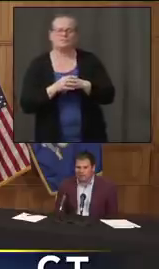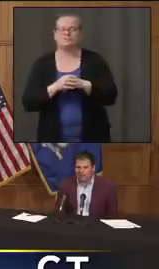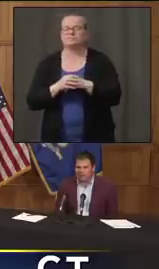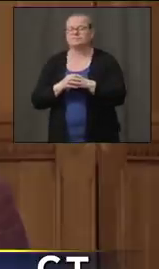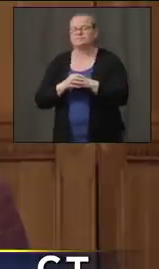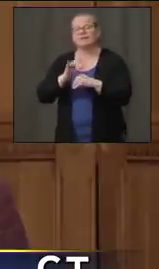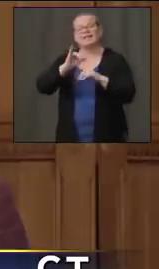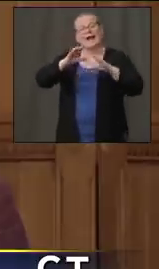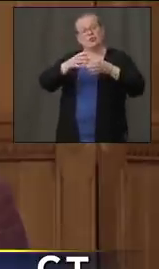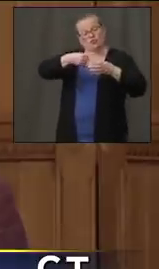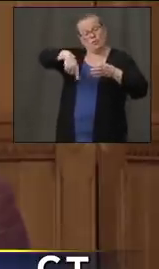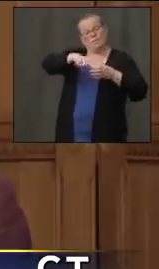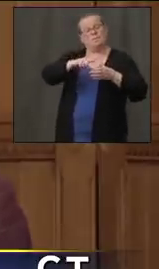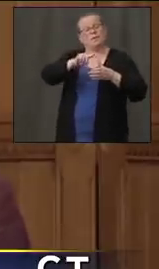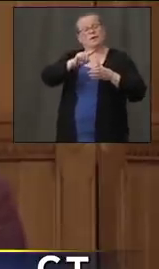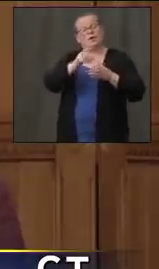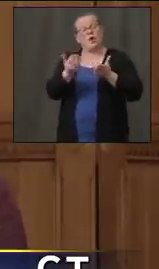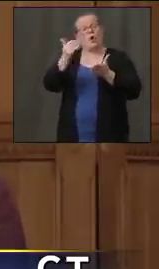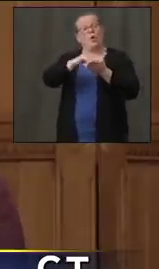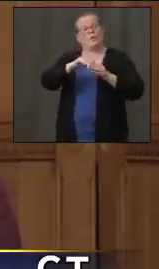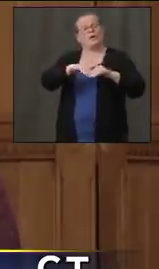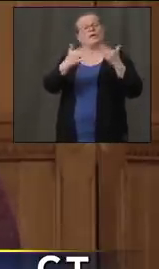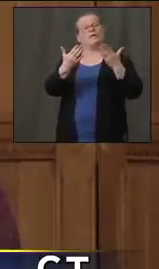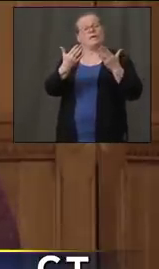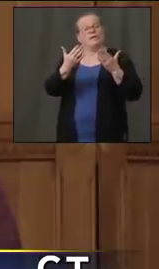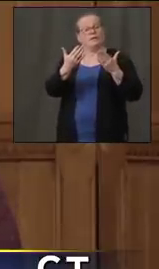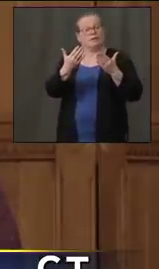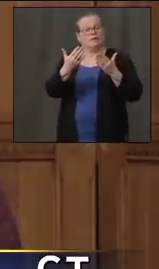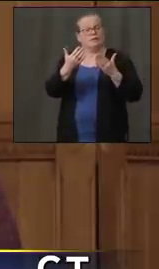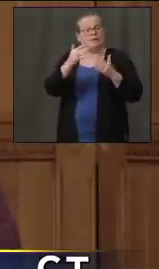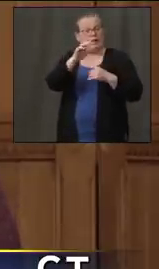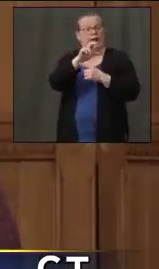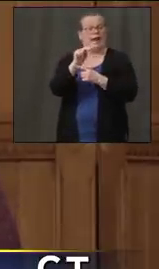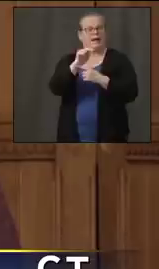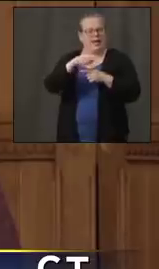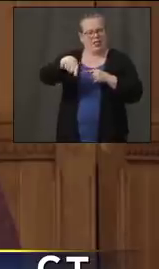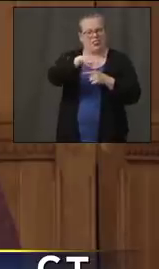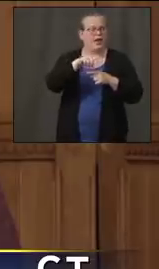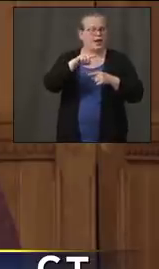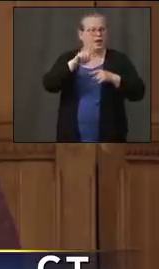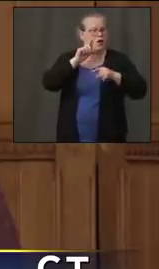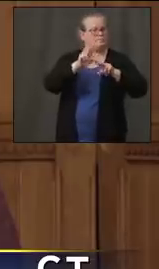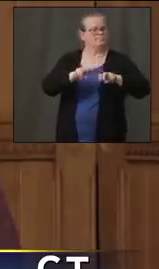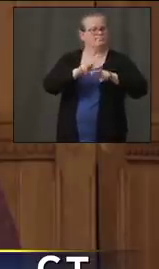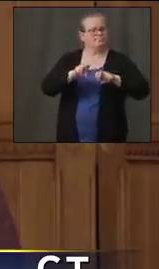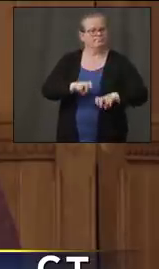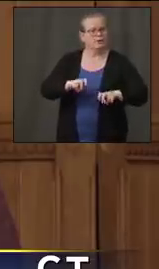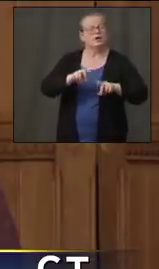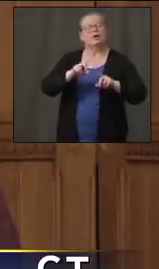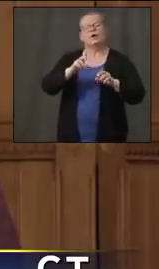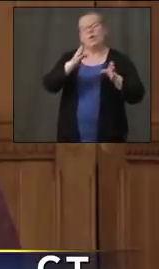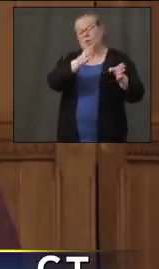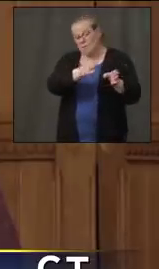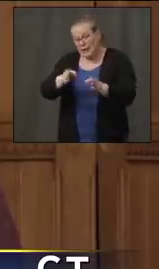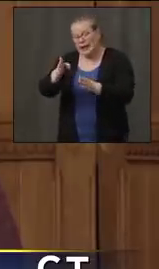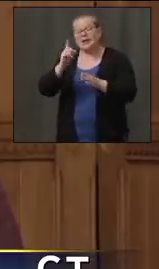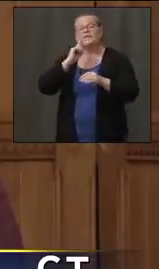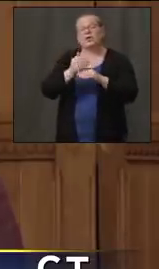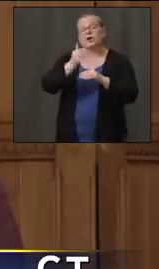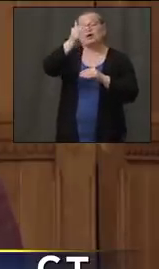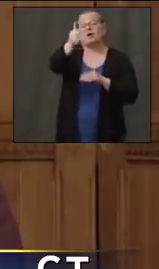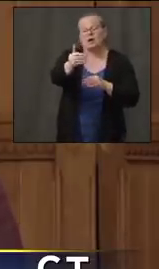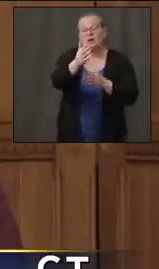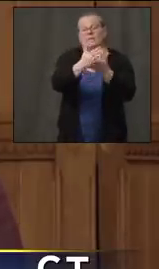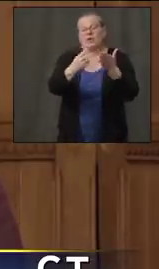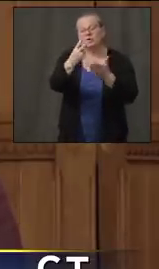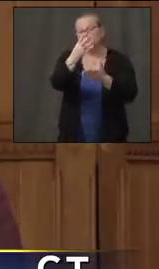and our plan is to come back and present what phase 2 and phase 3, the industries that are in those phases and the approximate time of those phases,